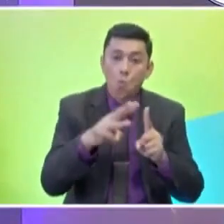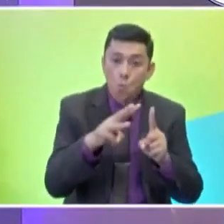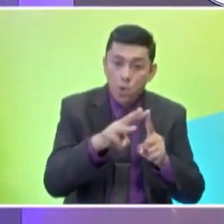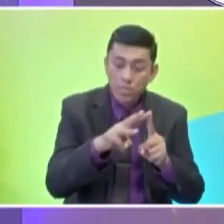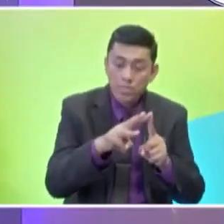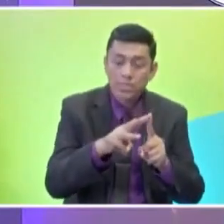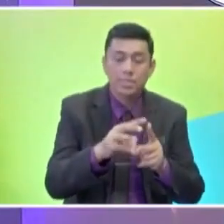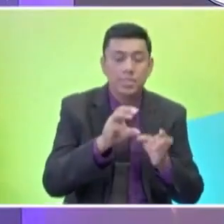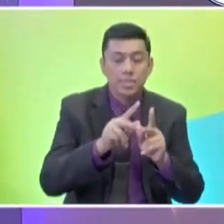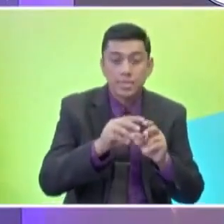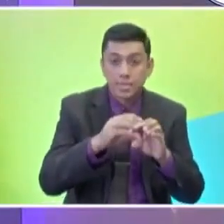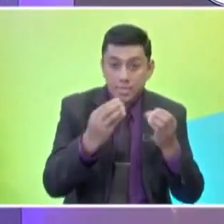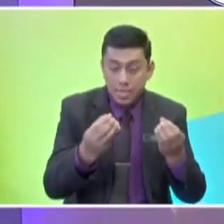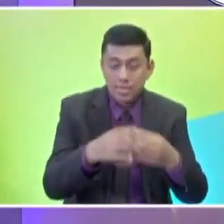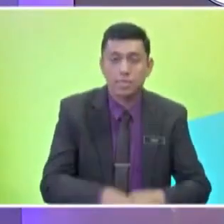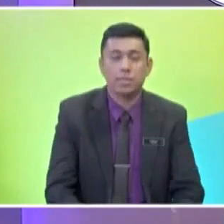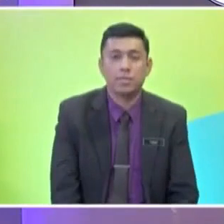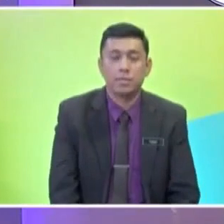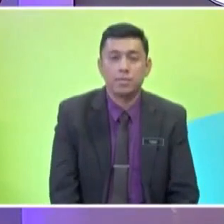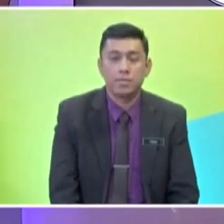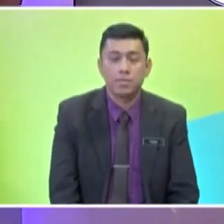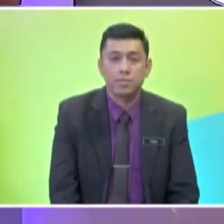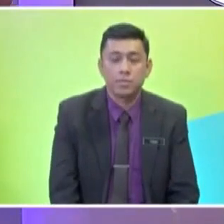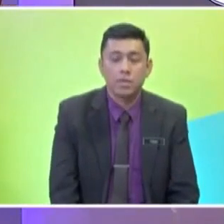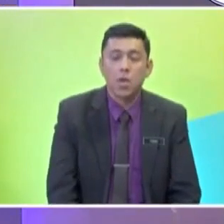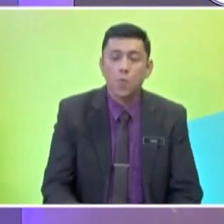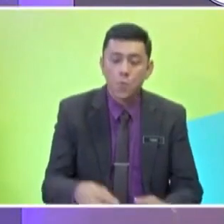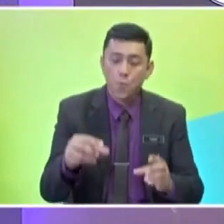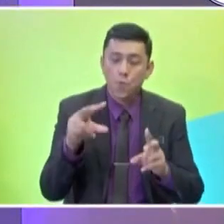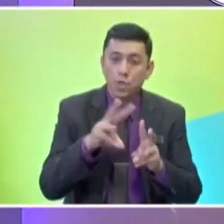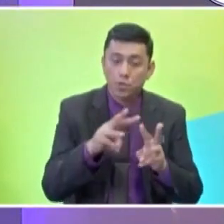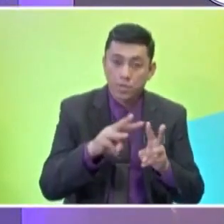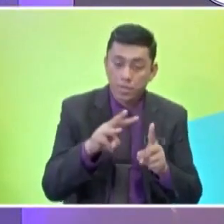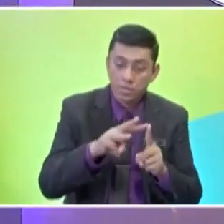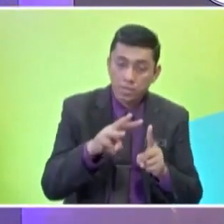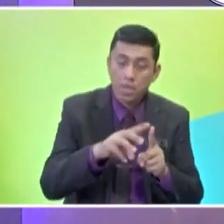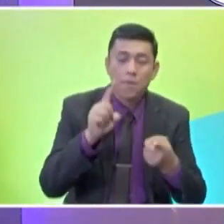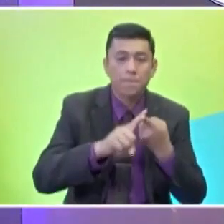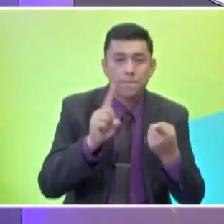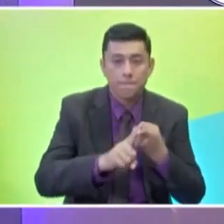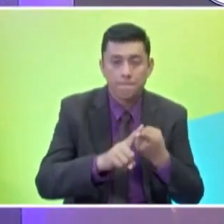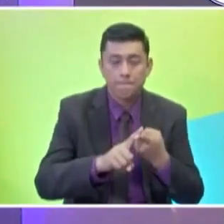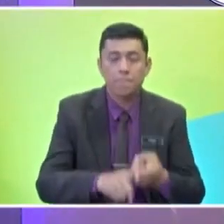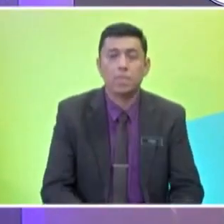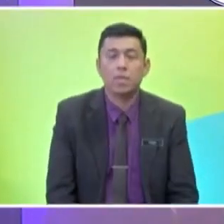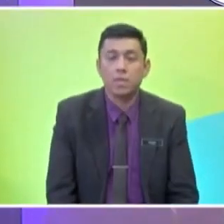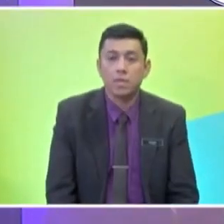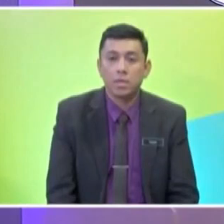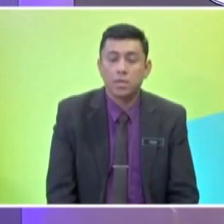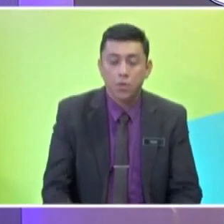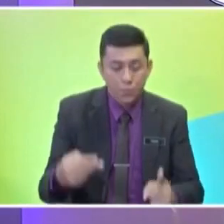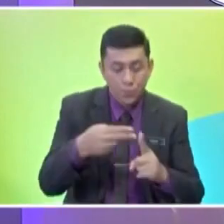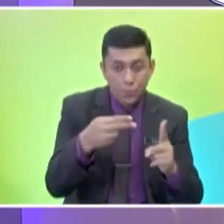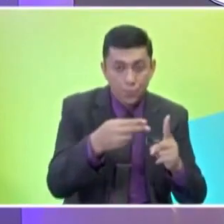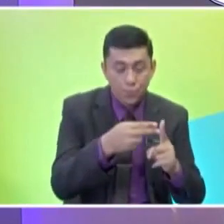you have difficulties in reading the word, you can look at the first letter of the word. Okay.